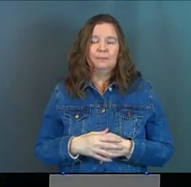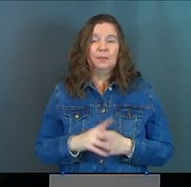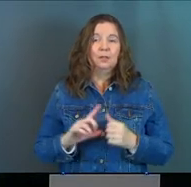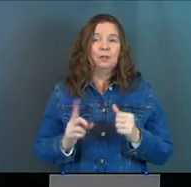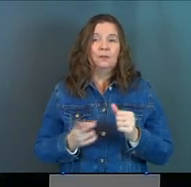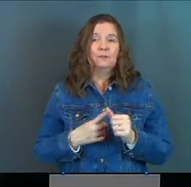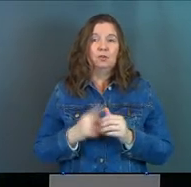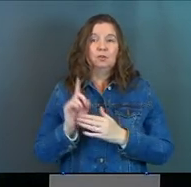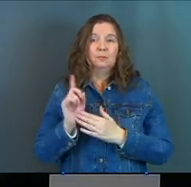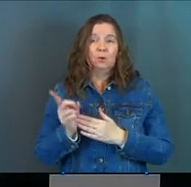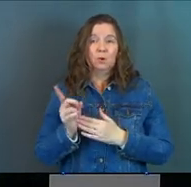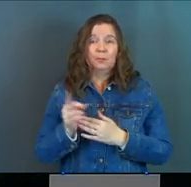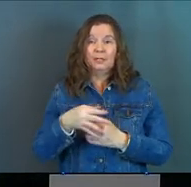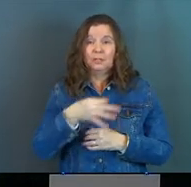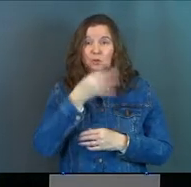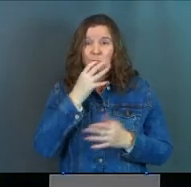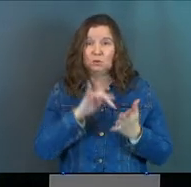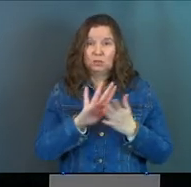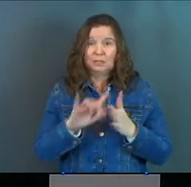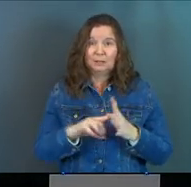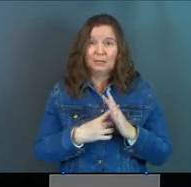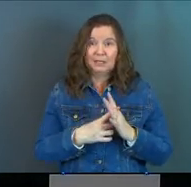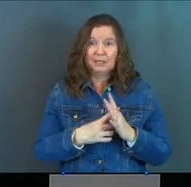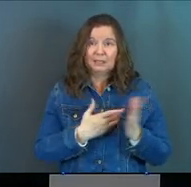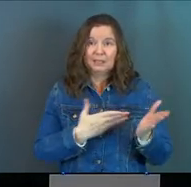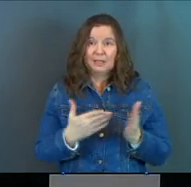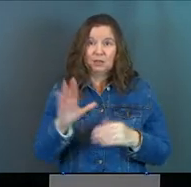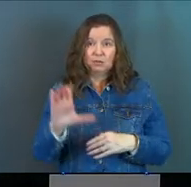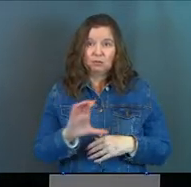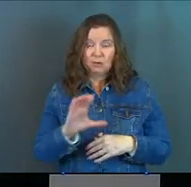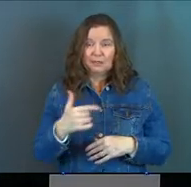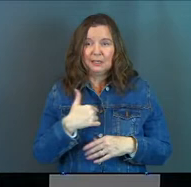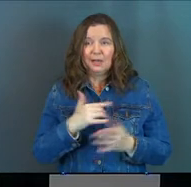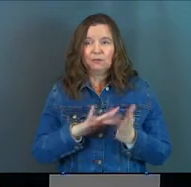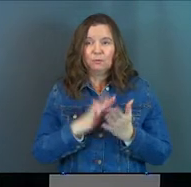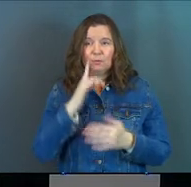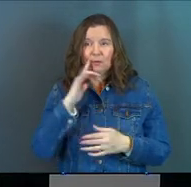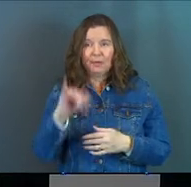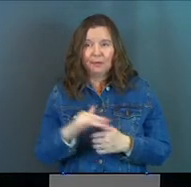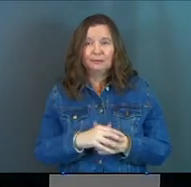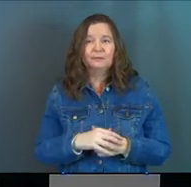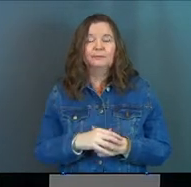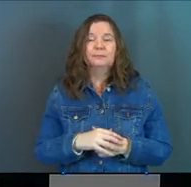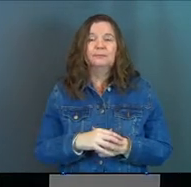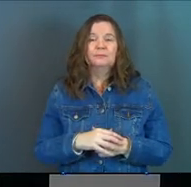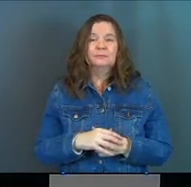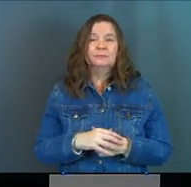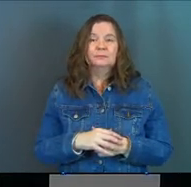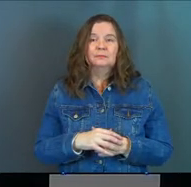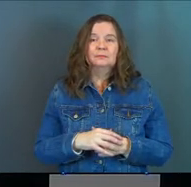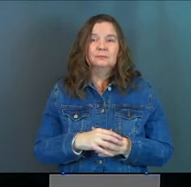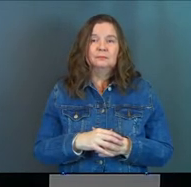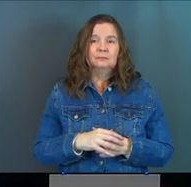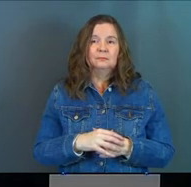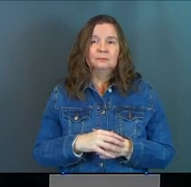The first moment, as soon as Jesus begins to carry his cross, and can I have the scripture for that?